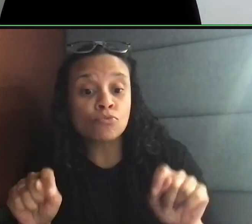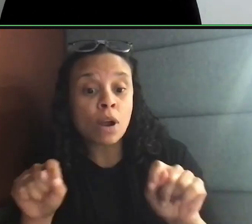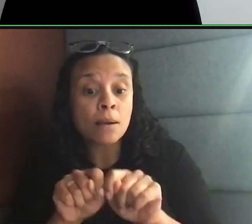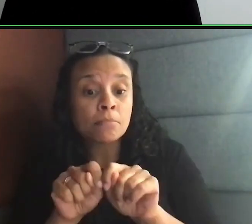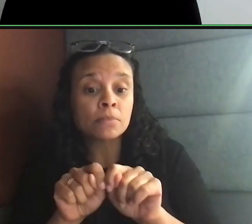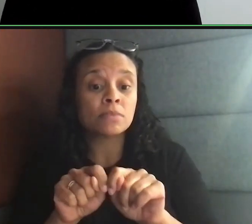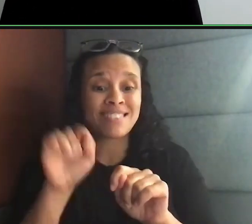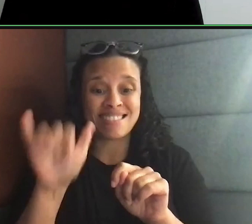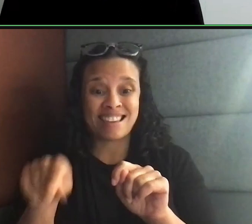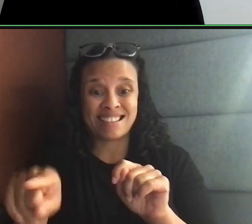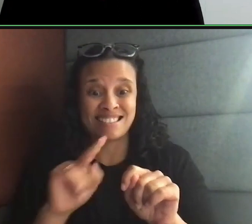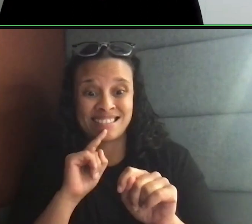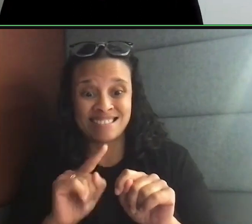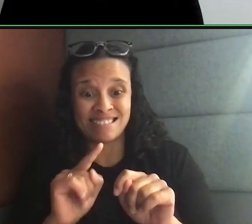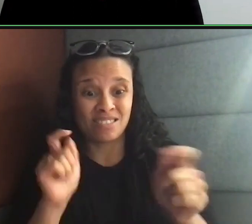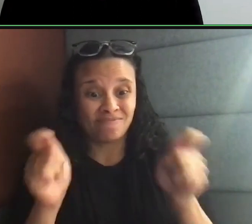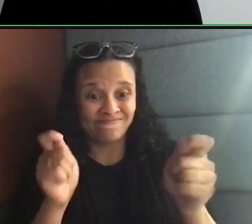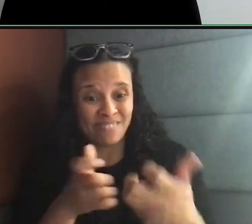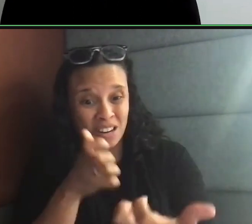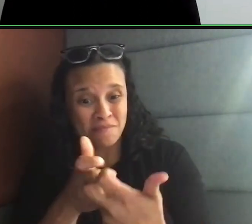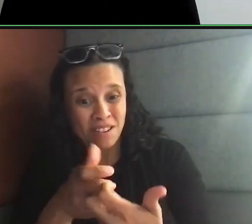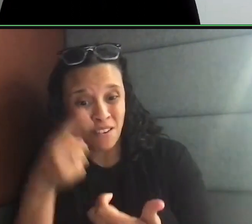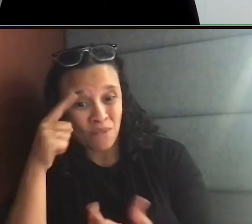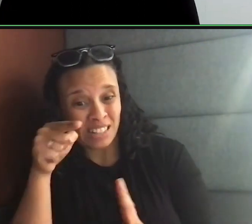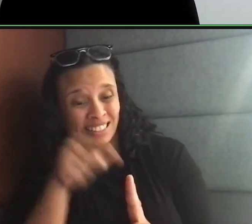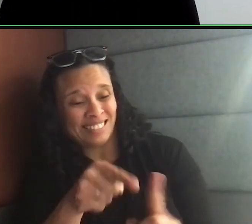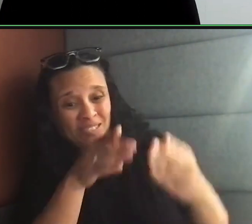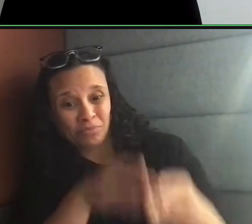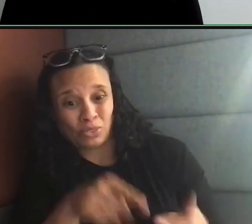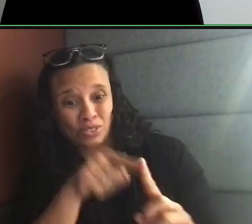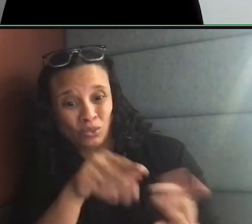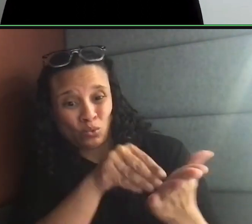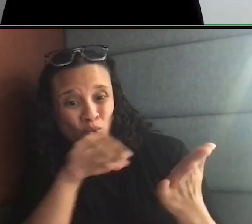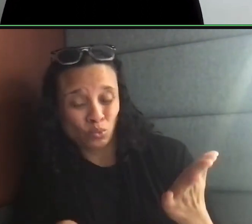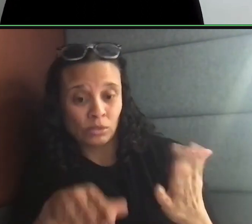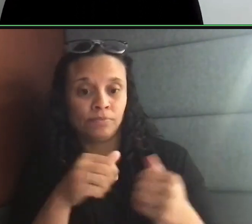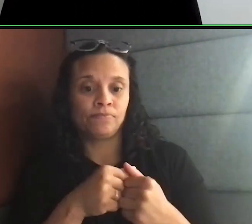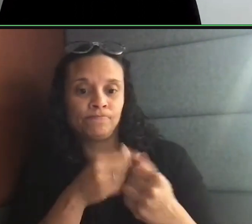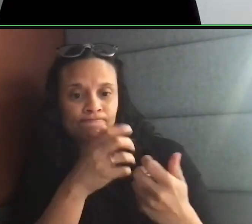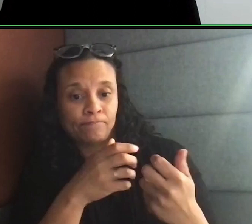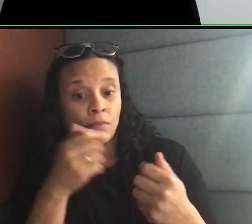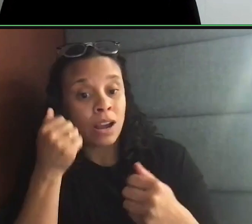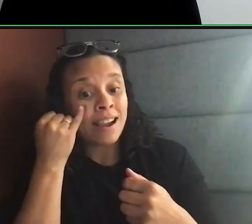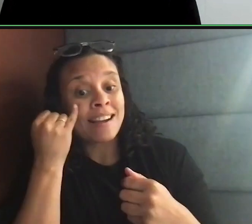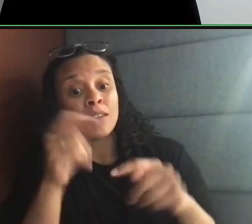transcript with other students or even with the instructor, that would need to be considered case by case, as the transcript